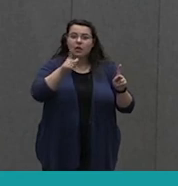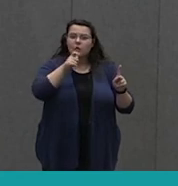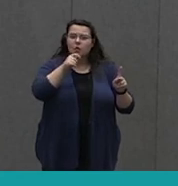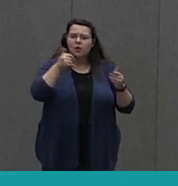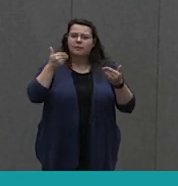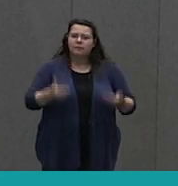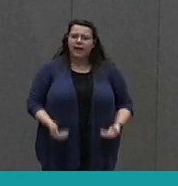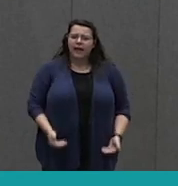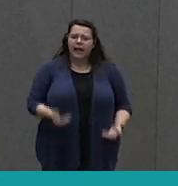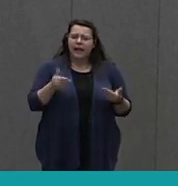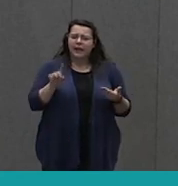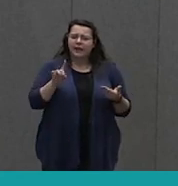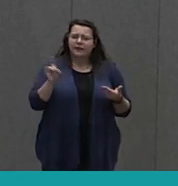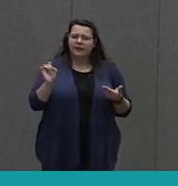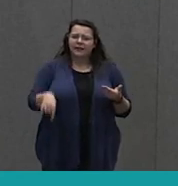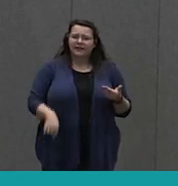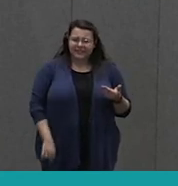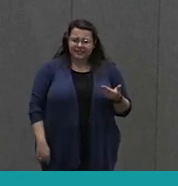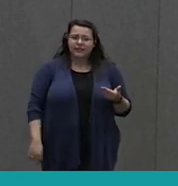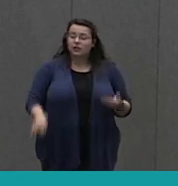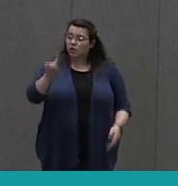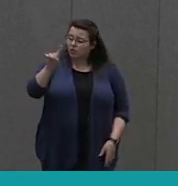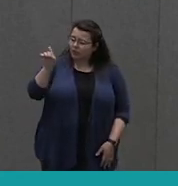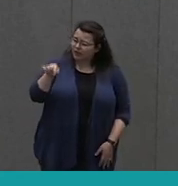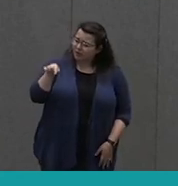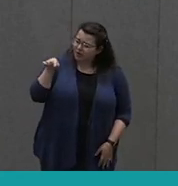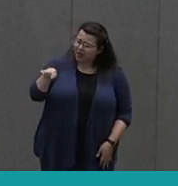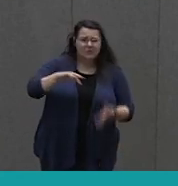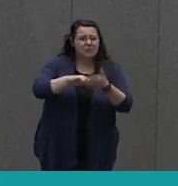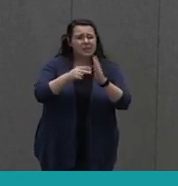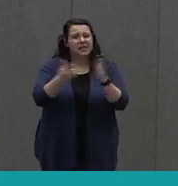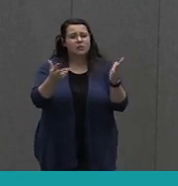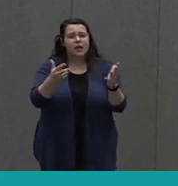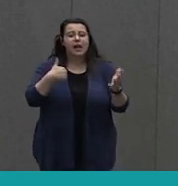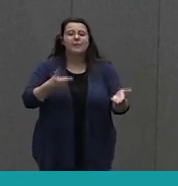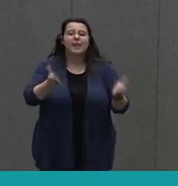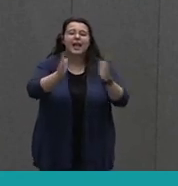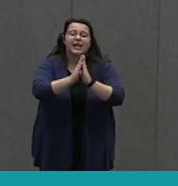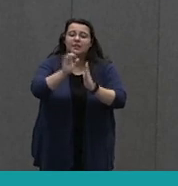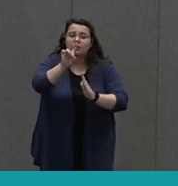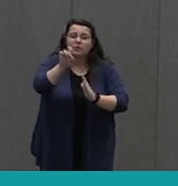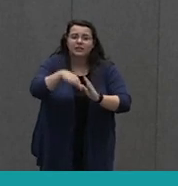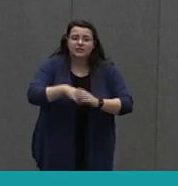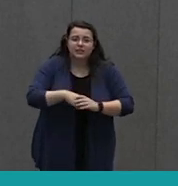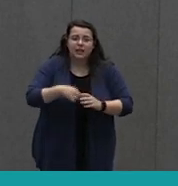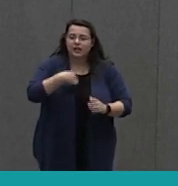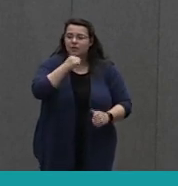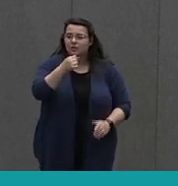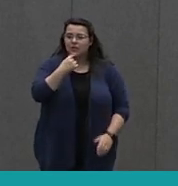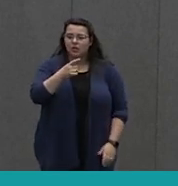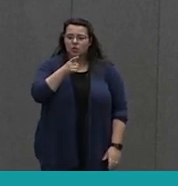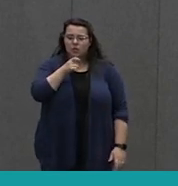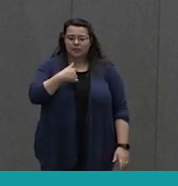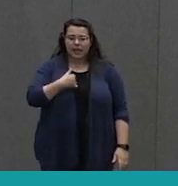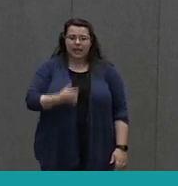do you? It's like dark blue, light blue, dark blue, dark blue, light blue, dark blue.